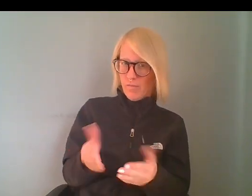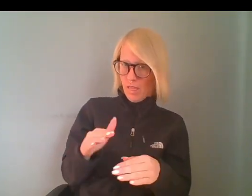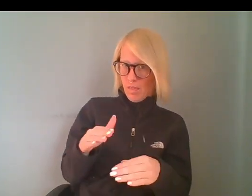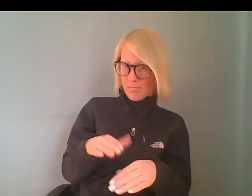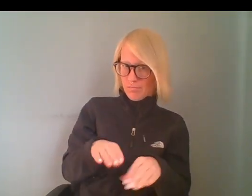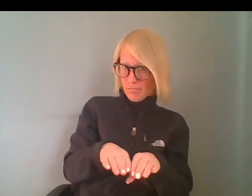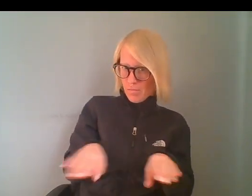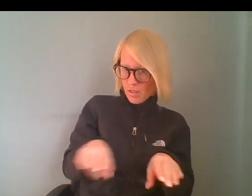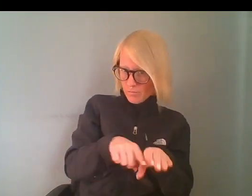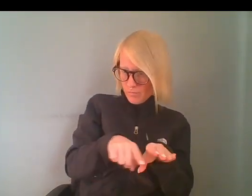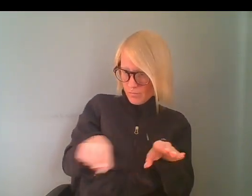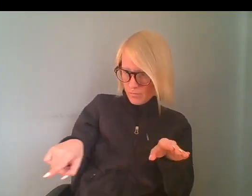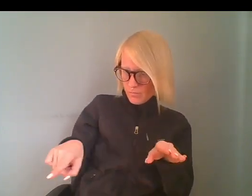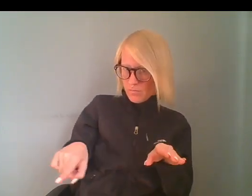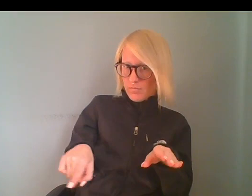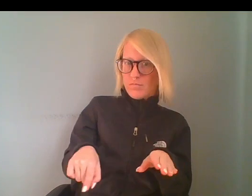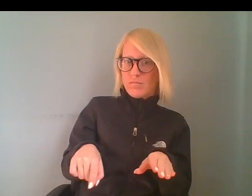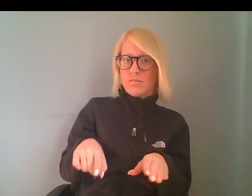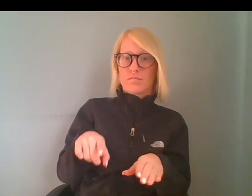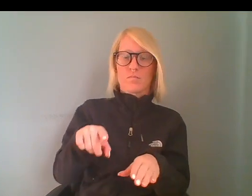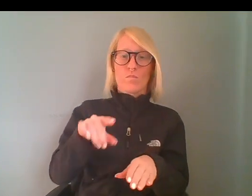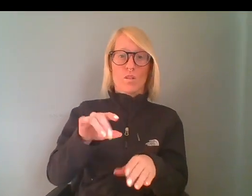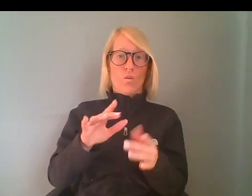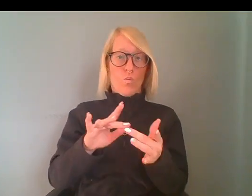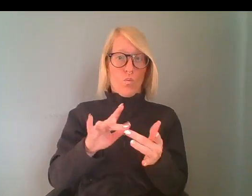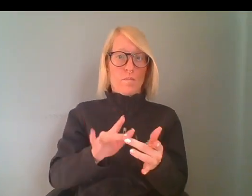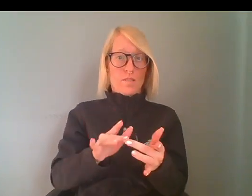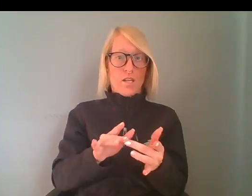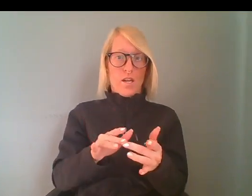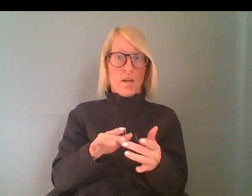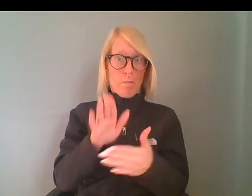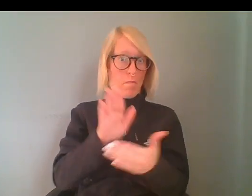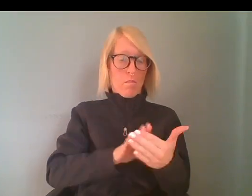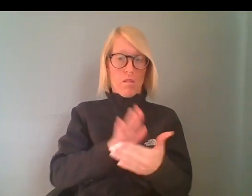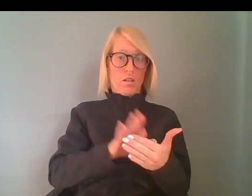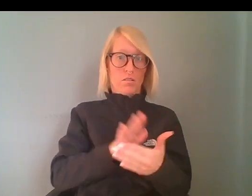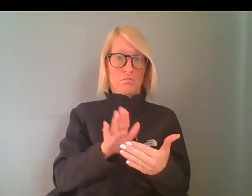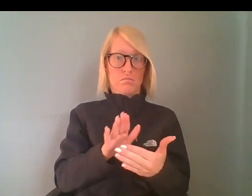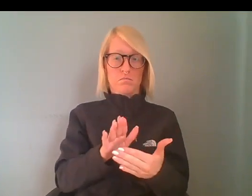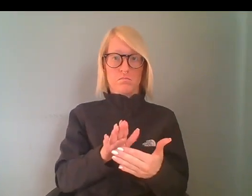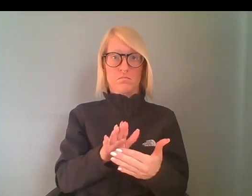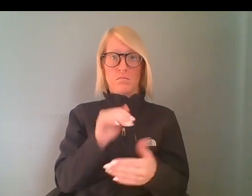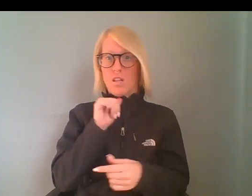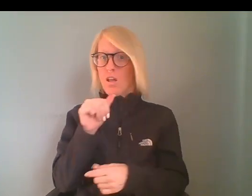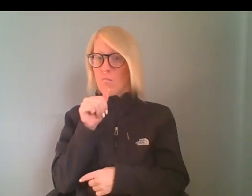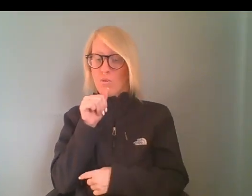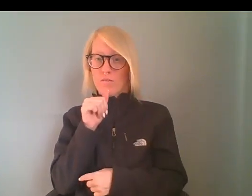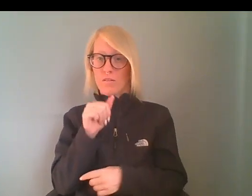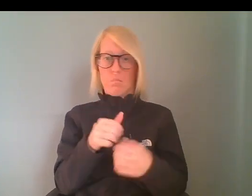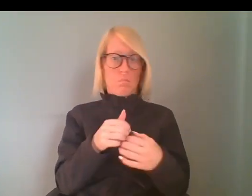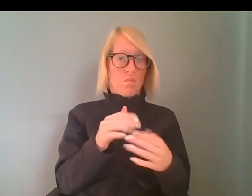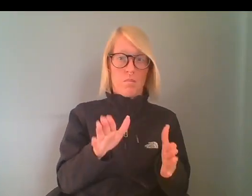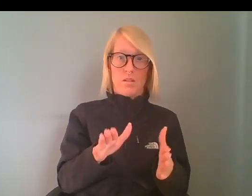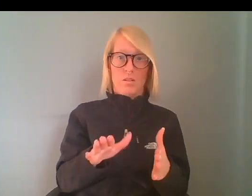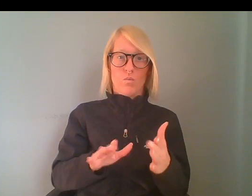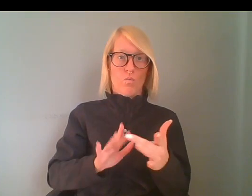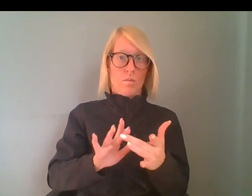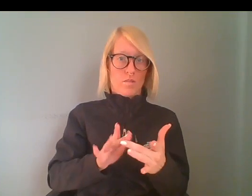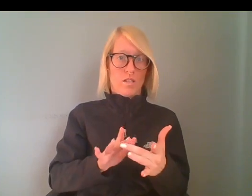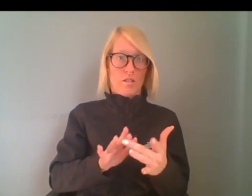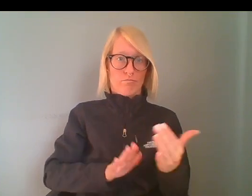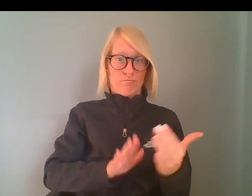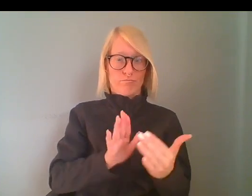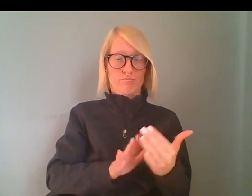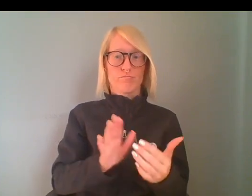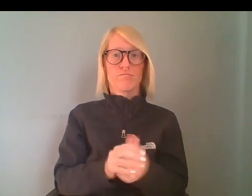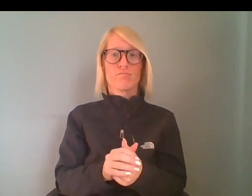it's just a public web address. And you can see this is a list I made up. What happened here is it's number 58. I